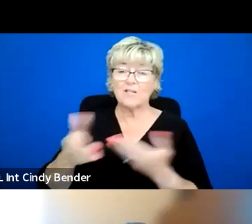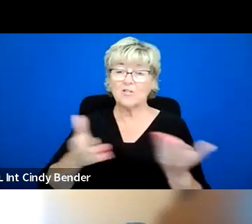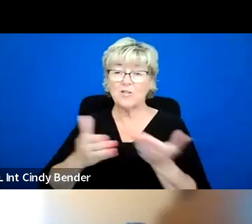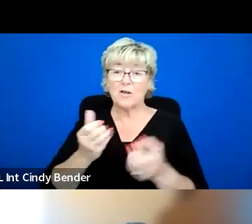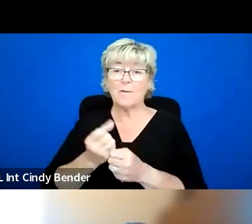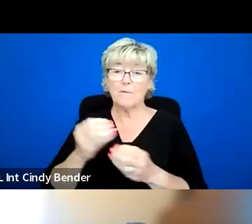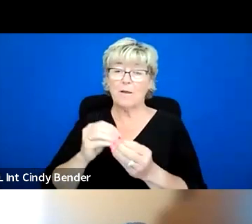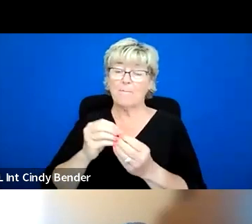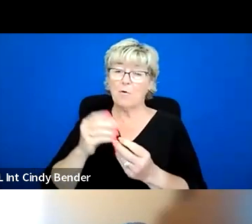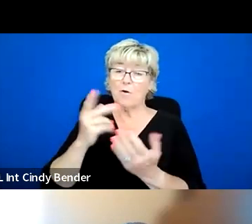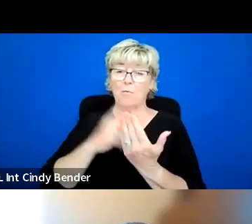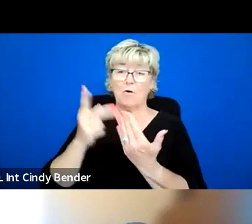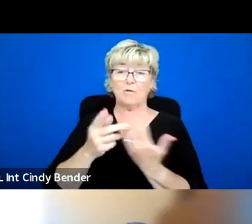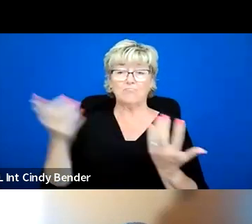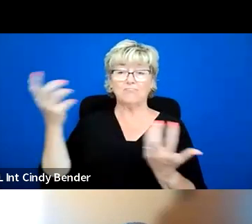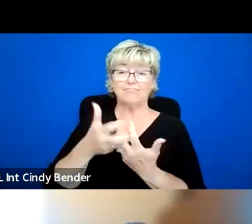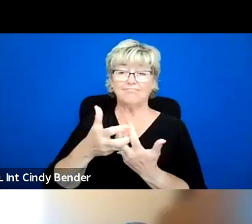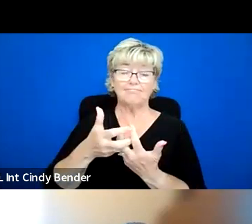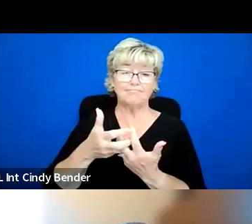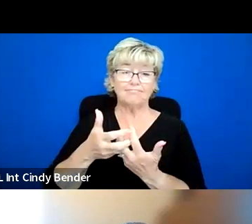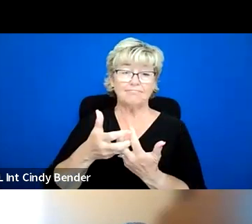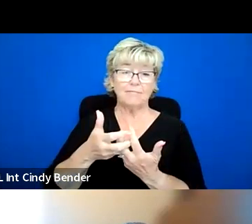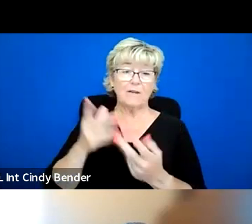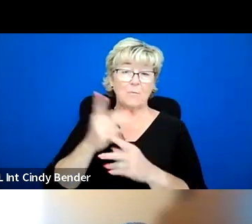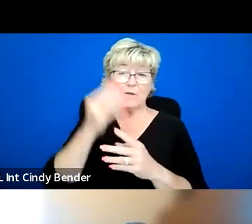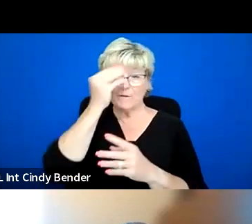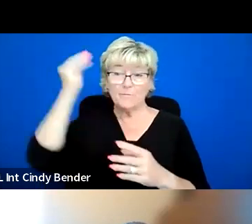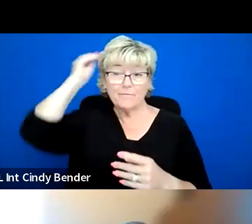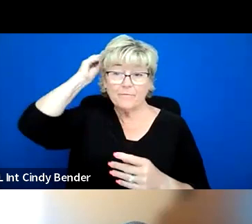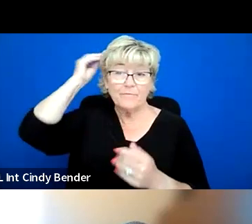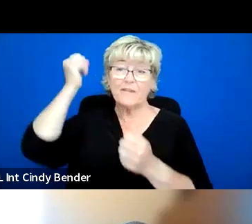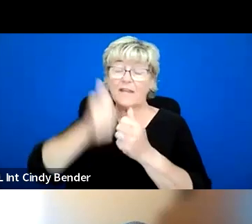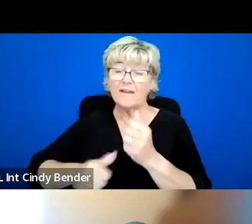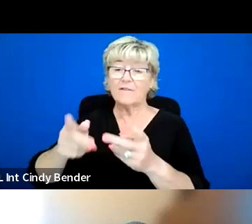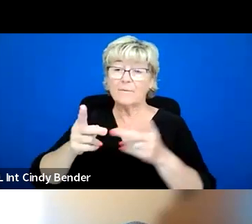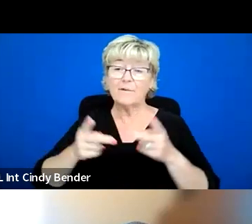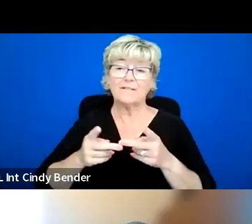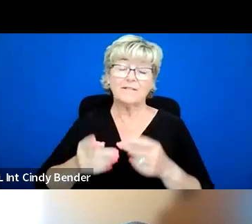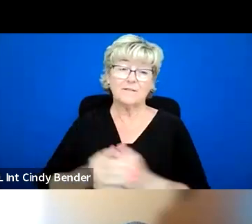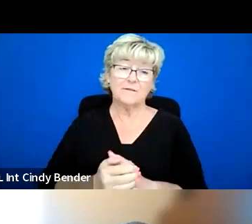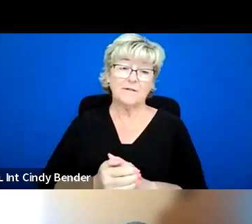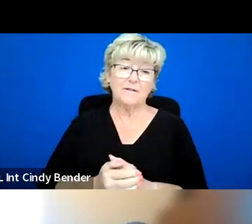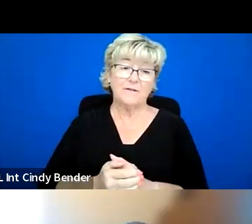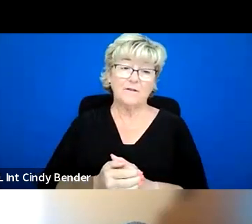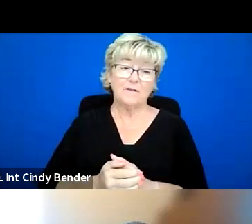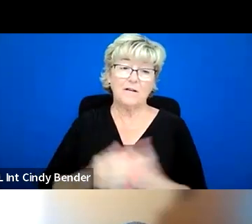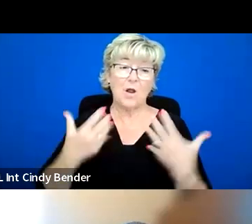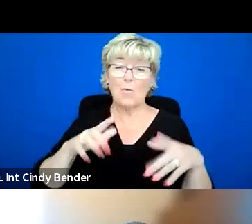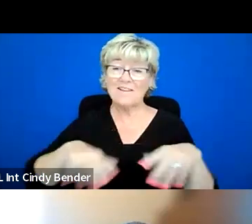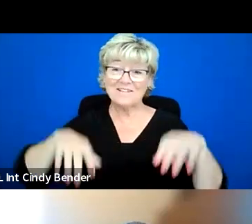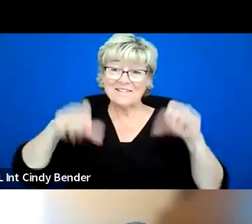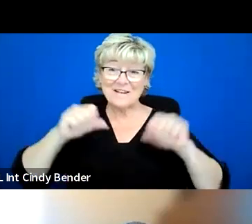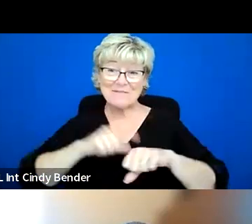more programmatic accessible. And we keep this in mind in every program that we're in. So I don't want to take up too much time